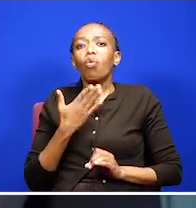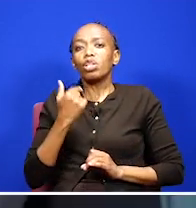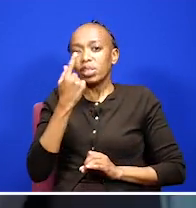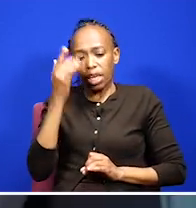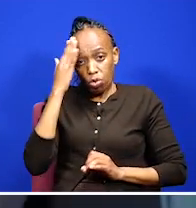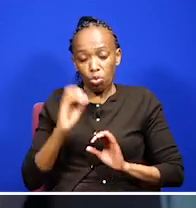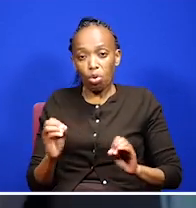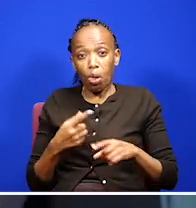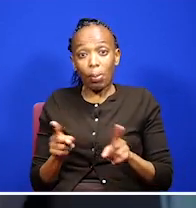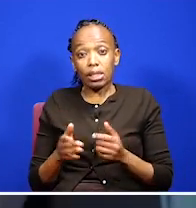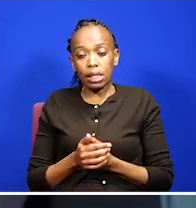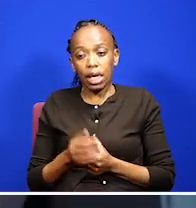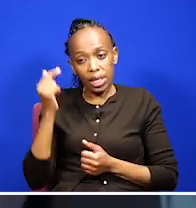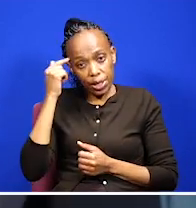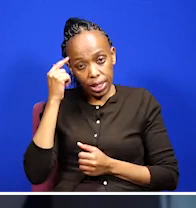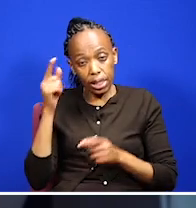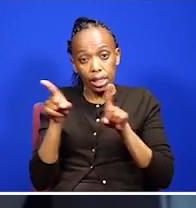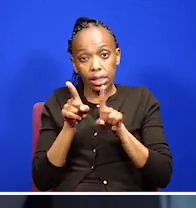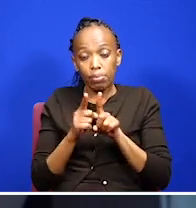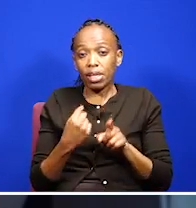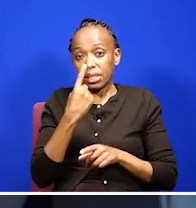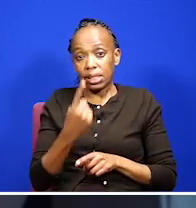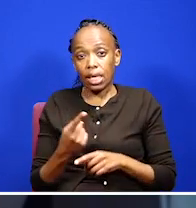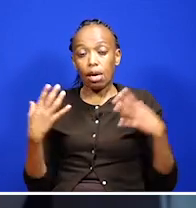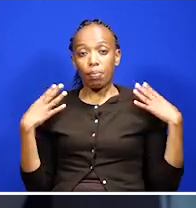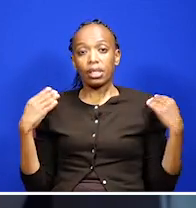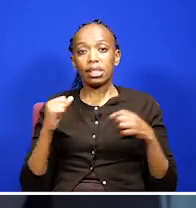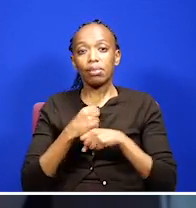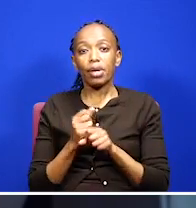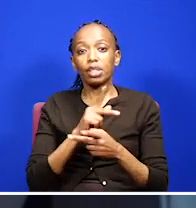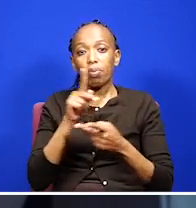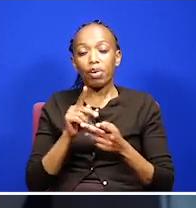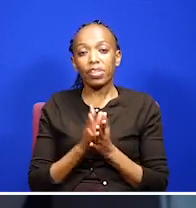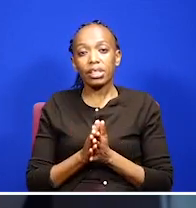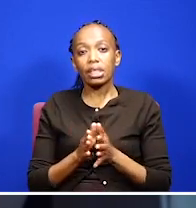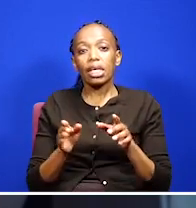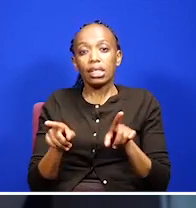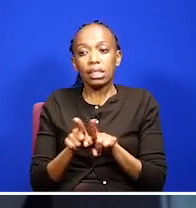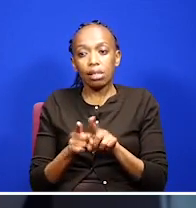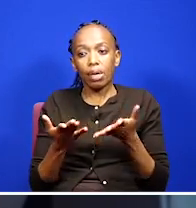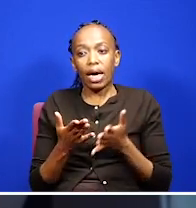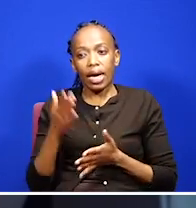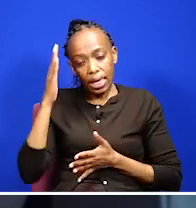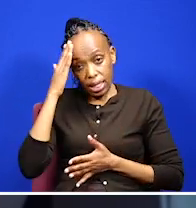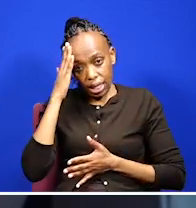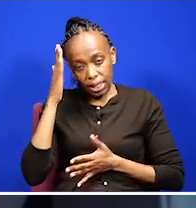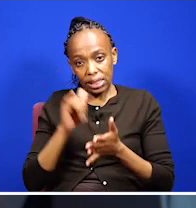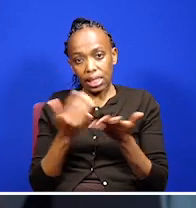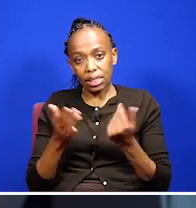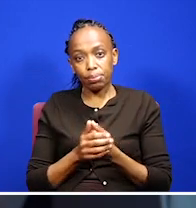But I think, like they say, practice makes perfect. Amen. I just realized